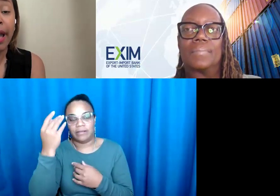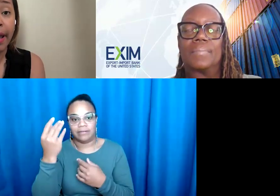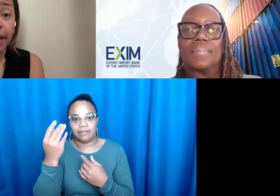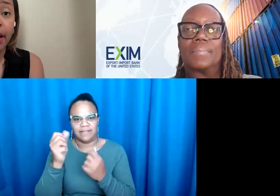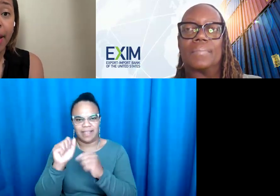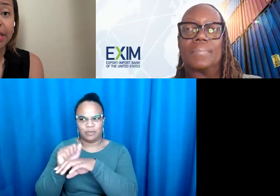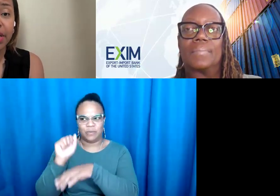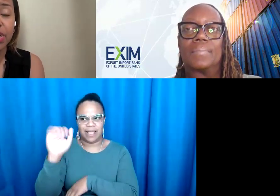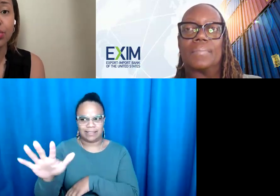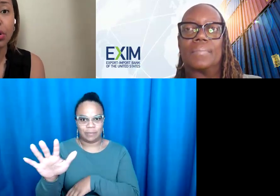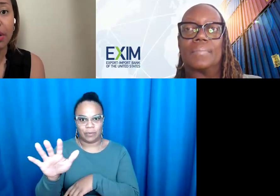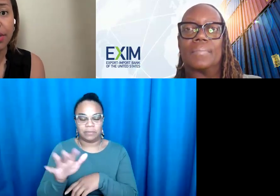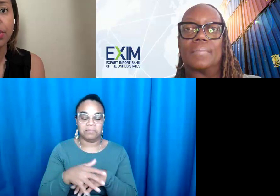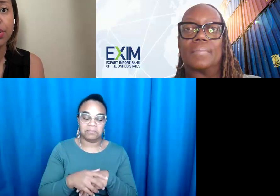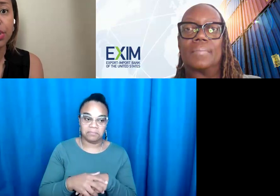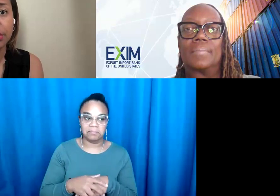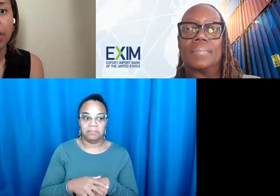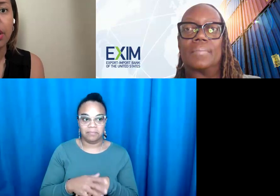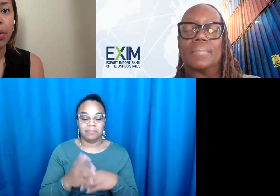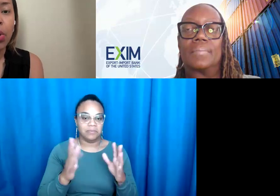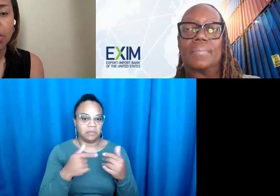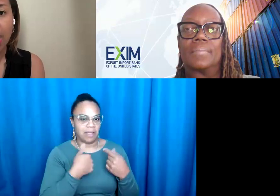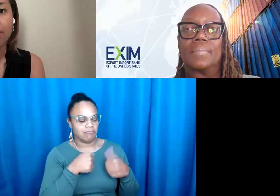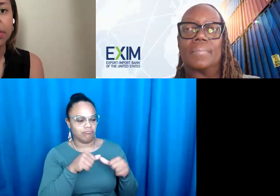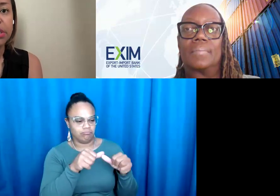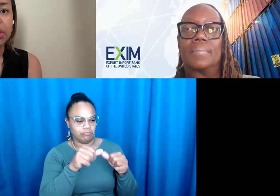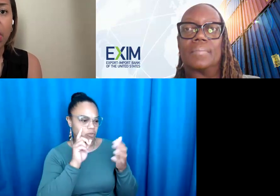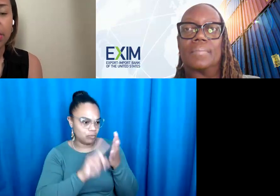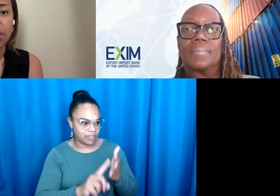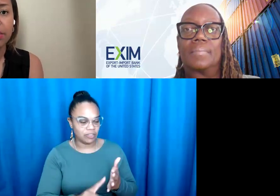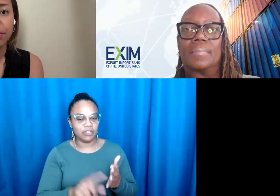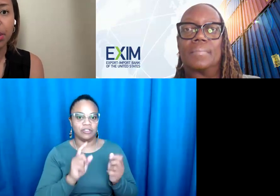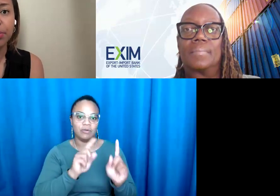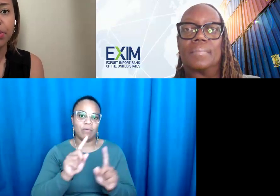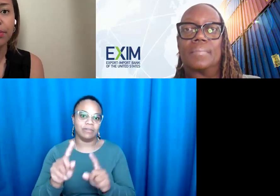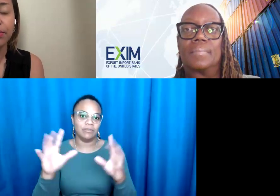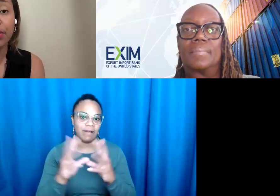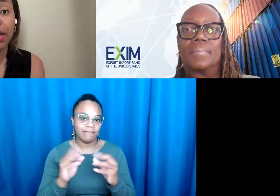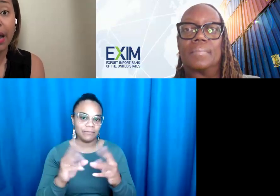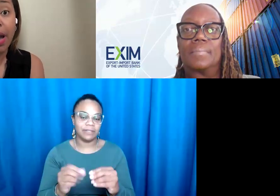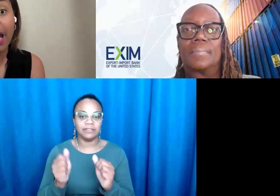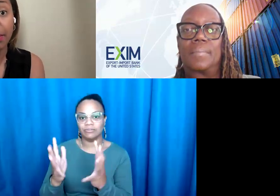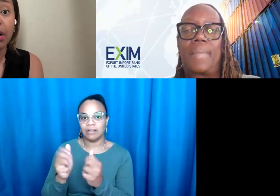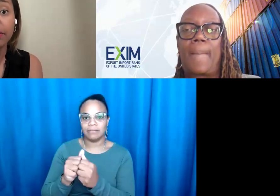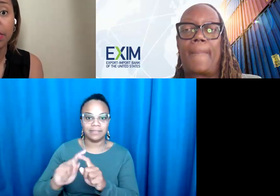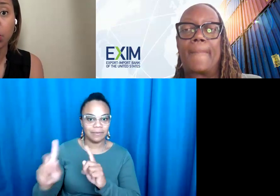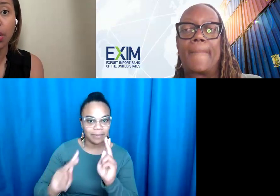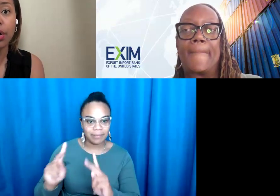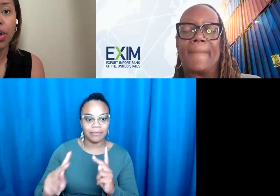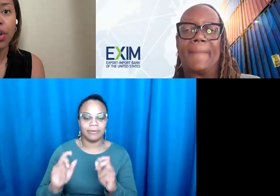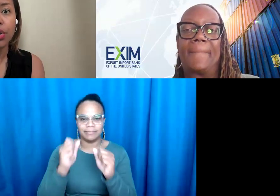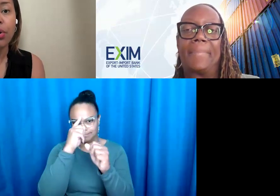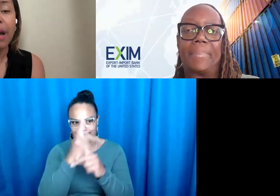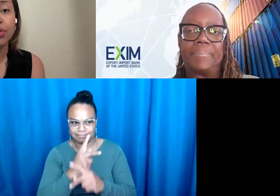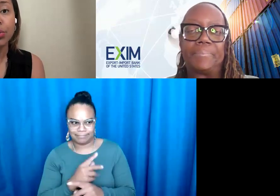And so as I continue doing my research and been going to conferences and talking to different people and figuring out how to make all of